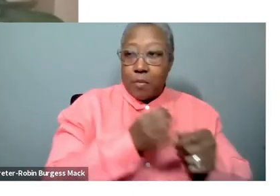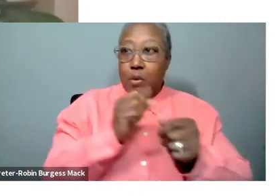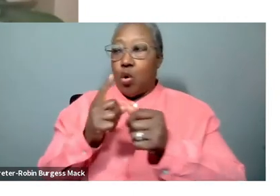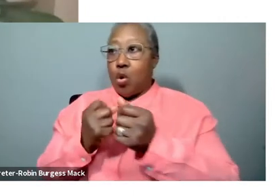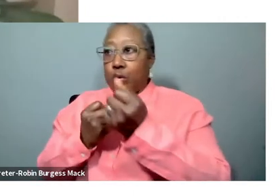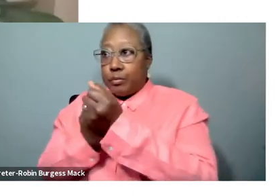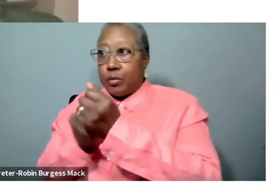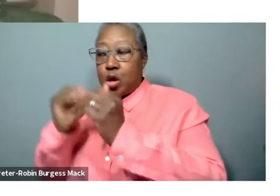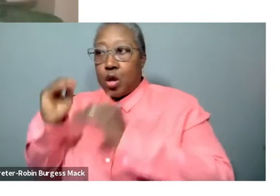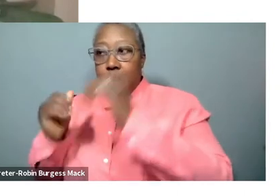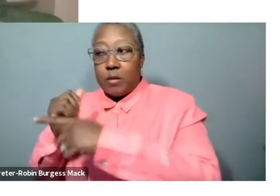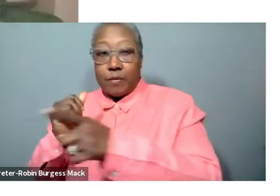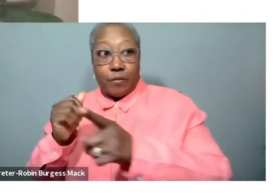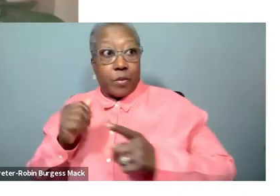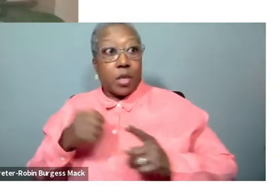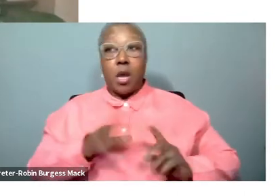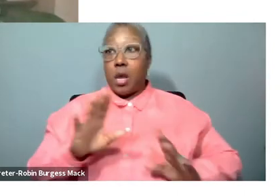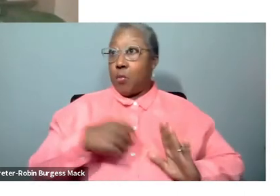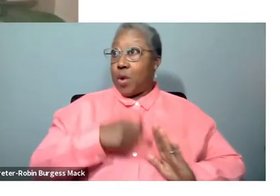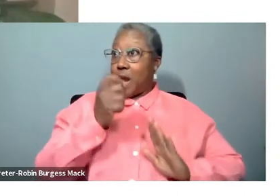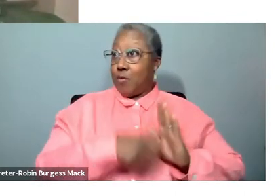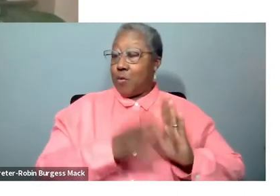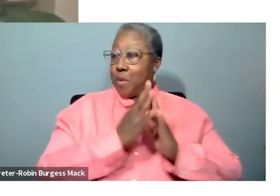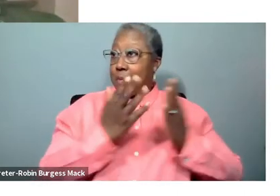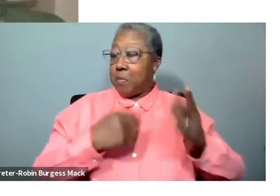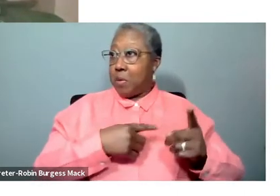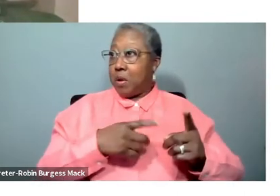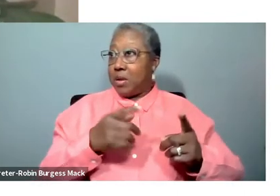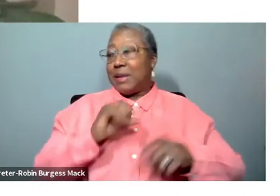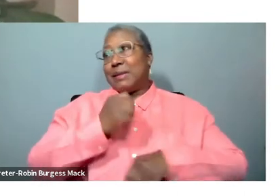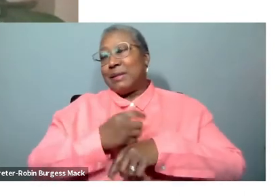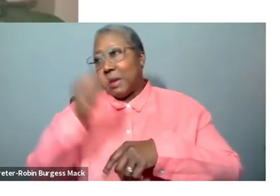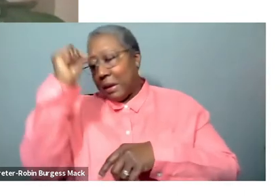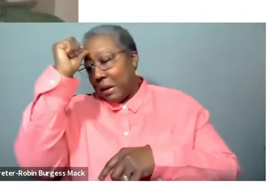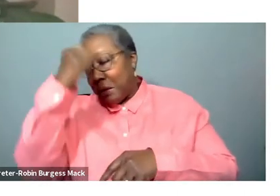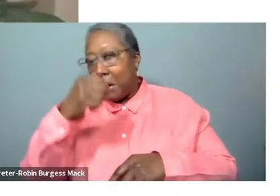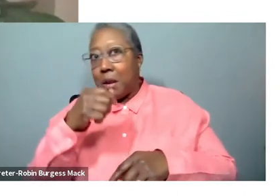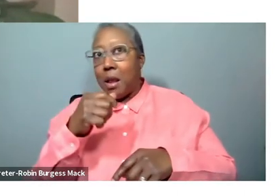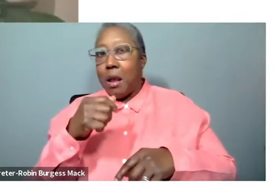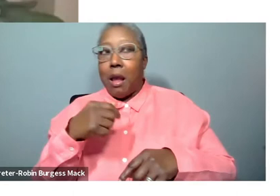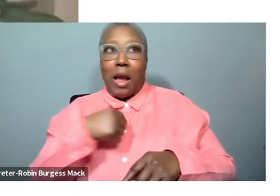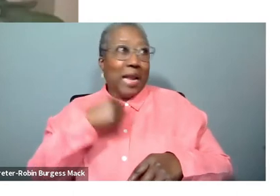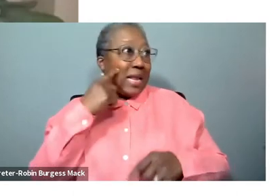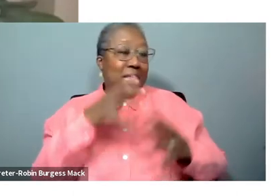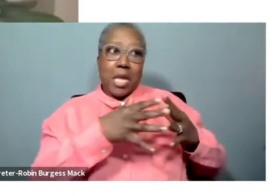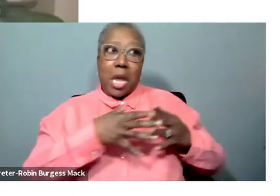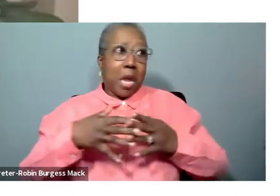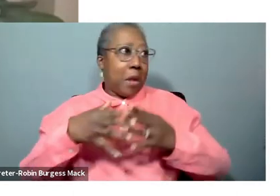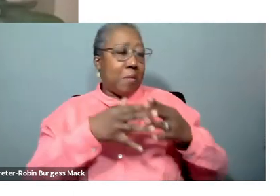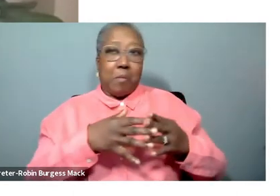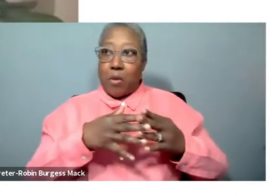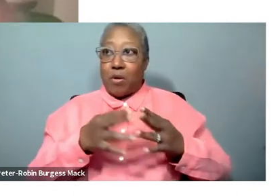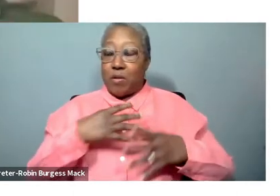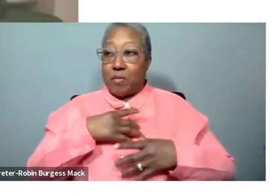think anybody in the US would be interested in it. It's a book set in India, but there are stunning